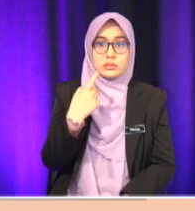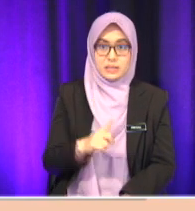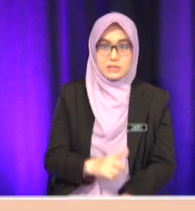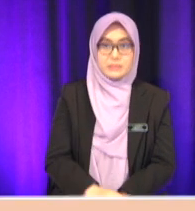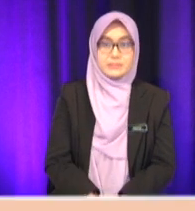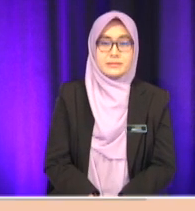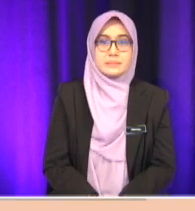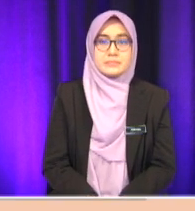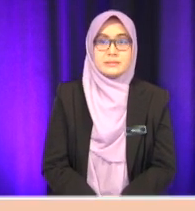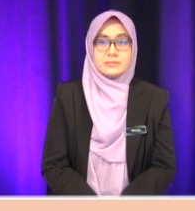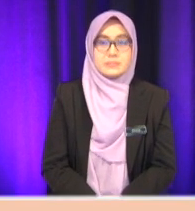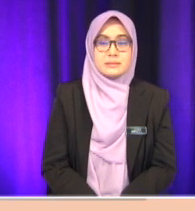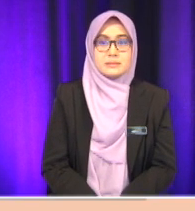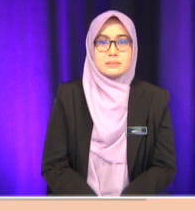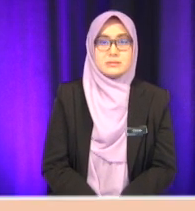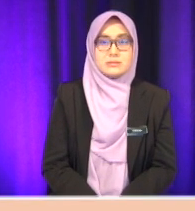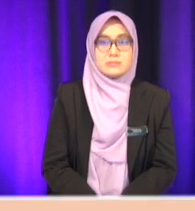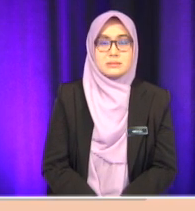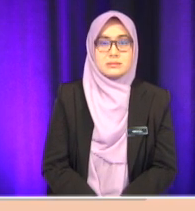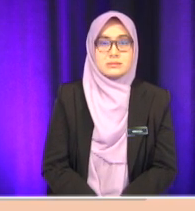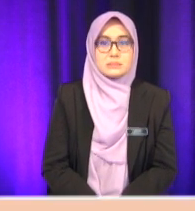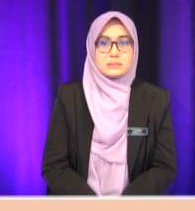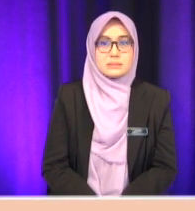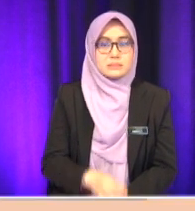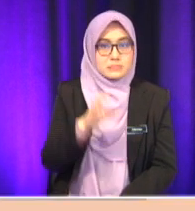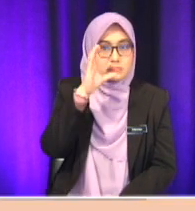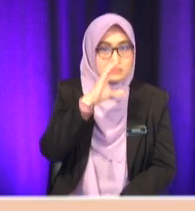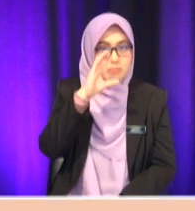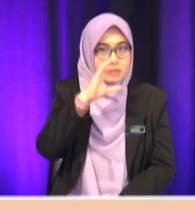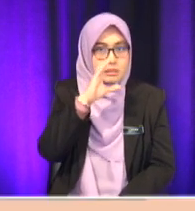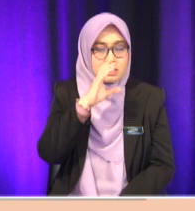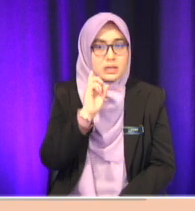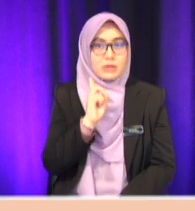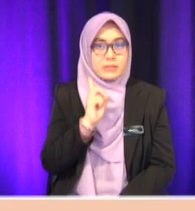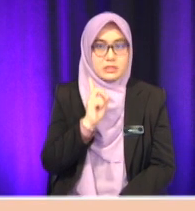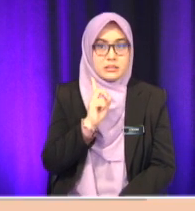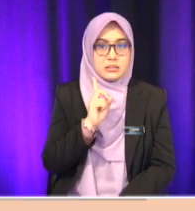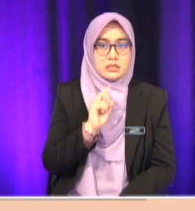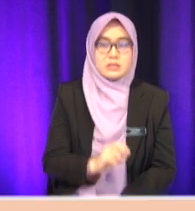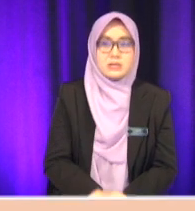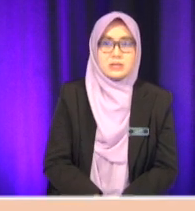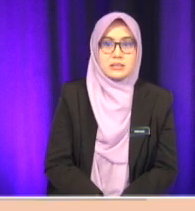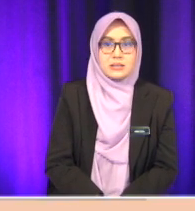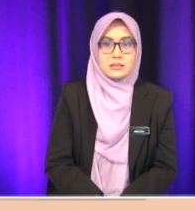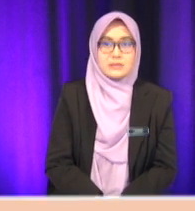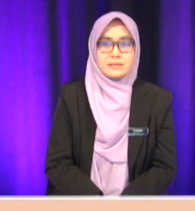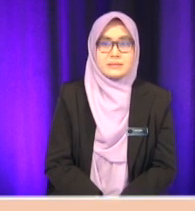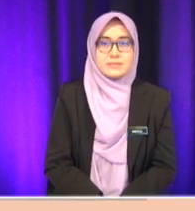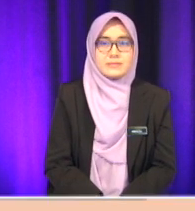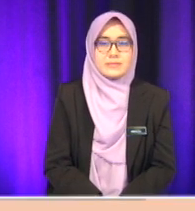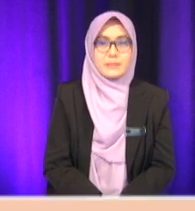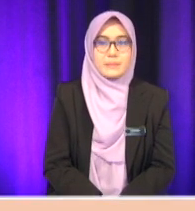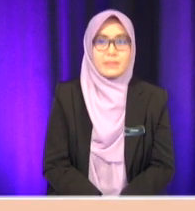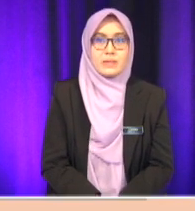are interested in working with animals could help out at a 37 or zoo. Okay.